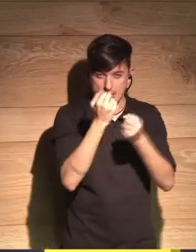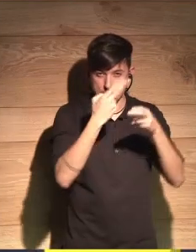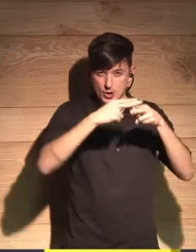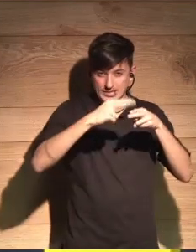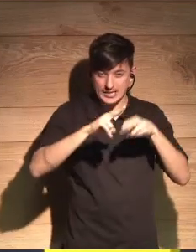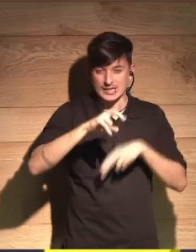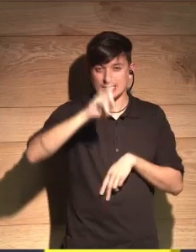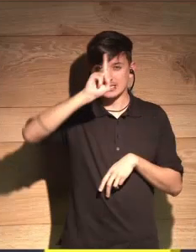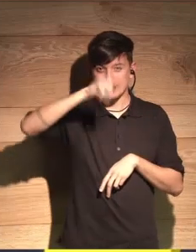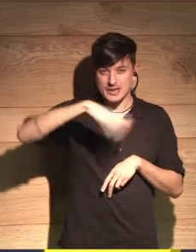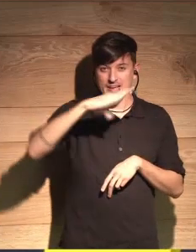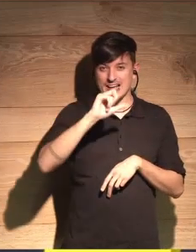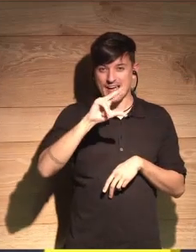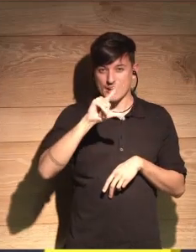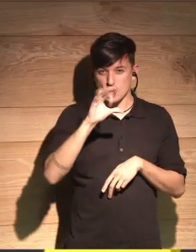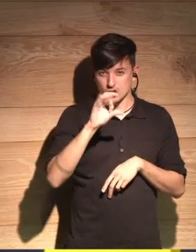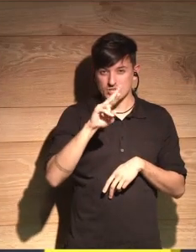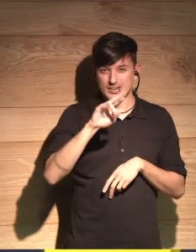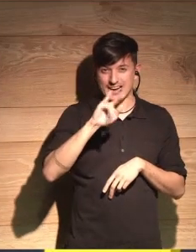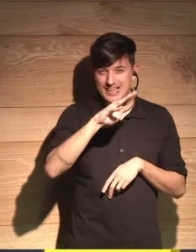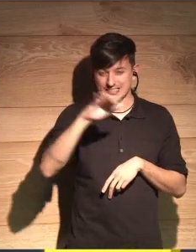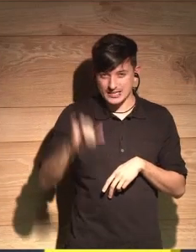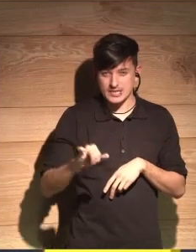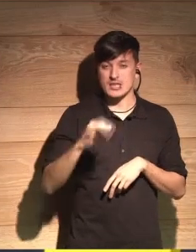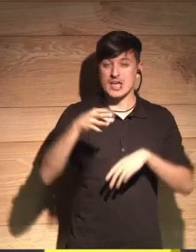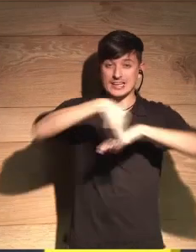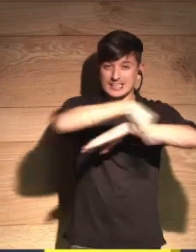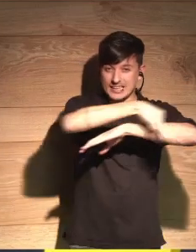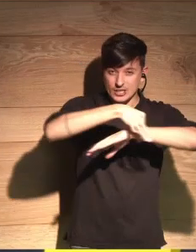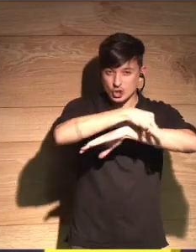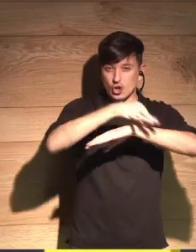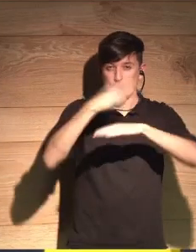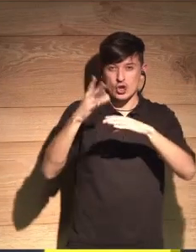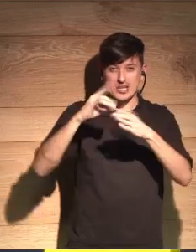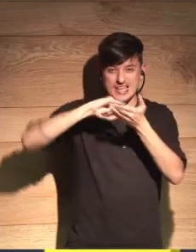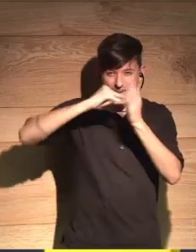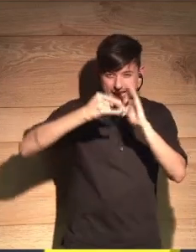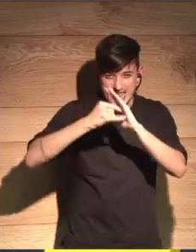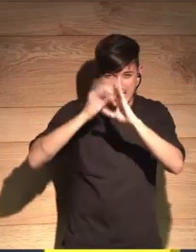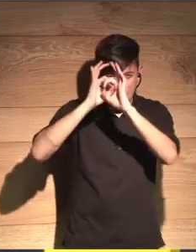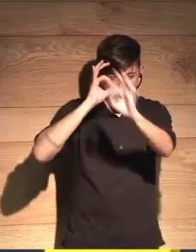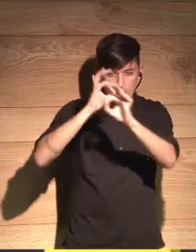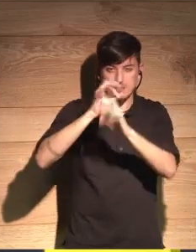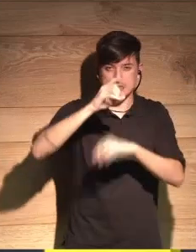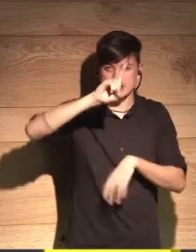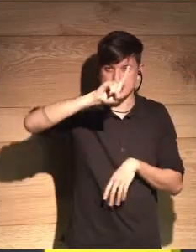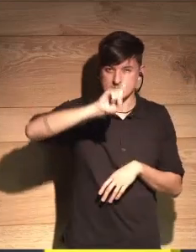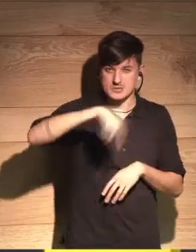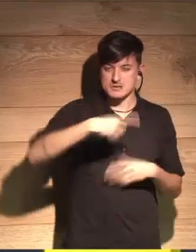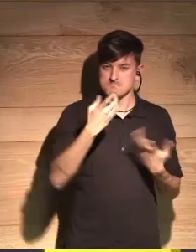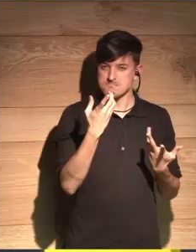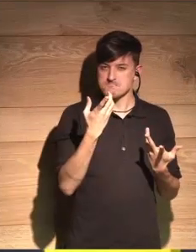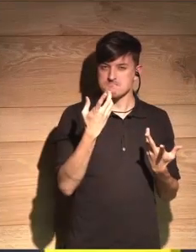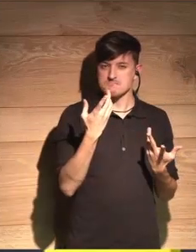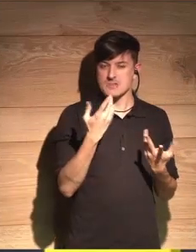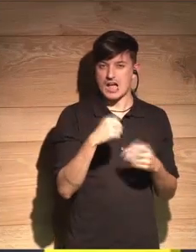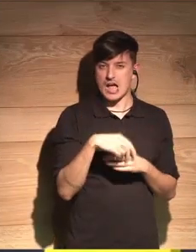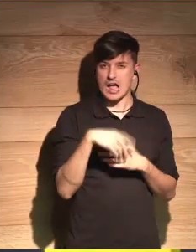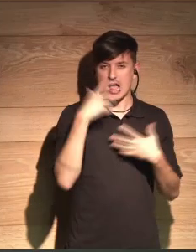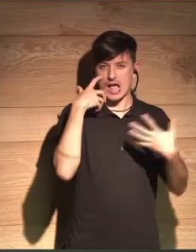Princess of Asturias Award for Social Sciences 2013, and Carlo Ratti, who is an architect and engineer and inventor and